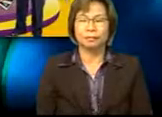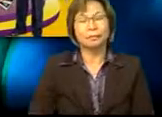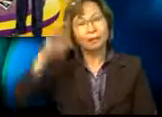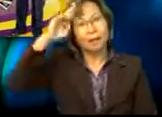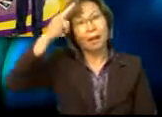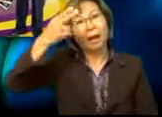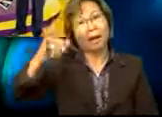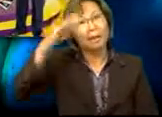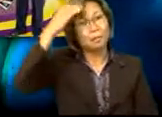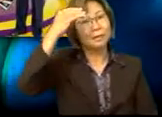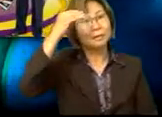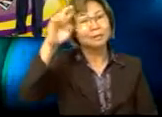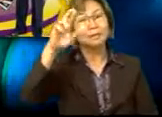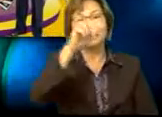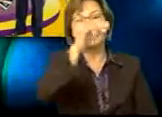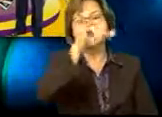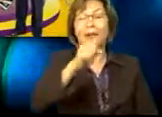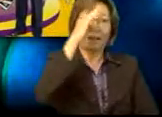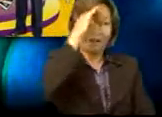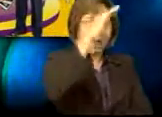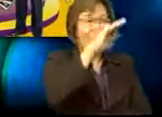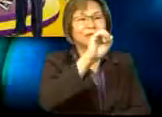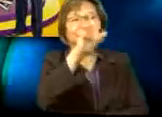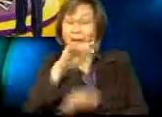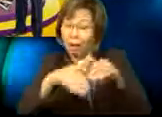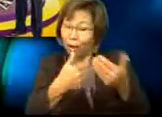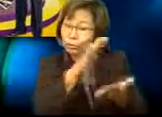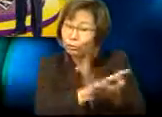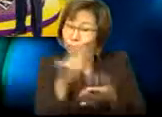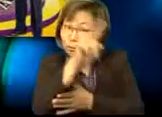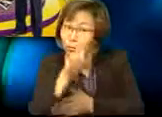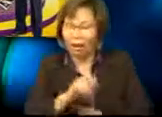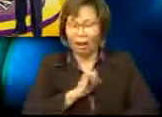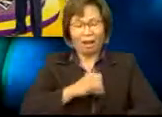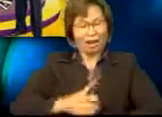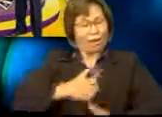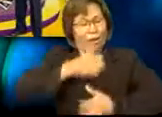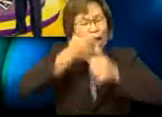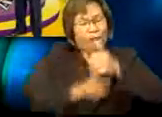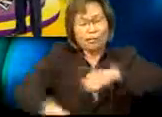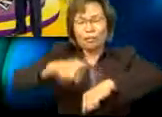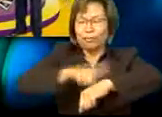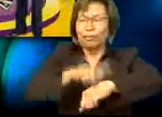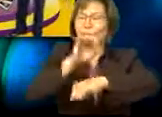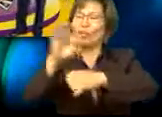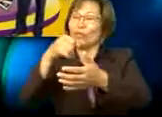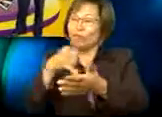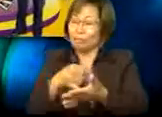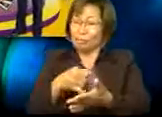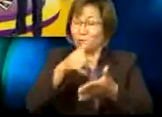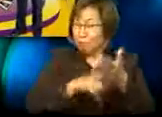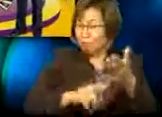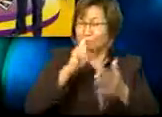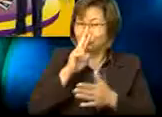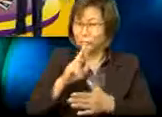Aris. Hello, Siti. How is school? I'm enjoying every minute of it. What are we going to learn today,